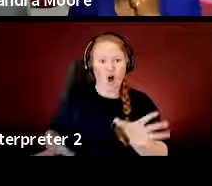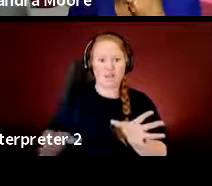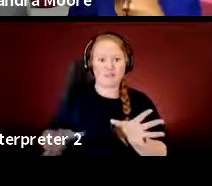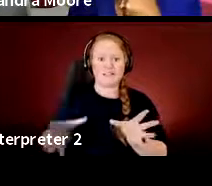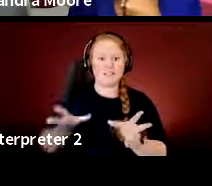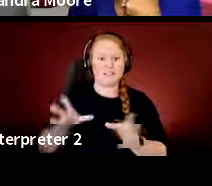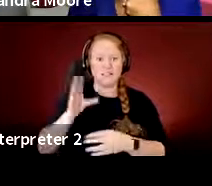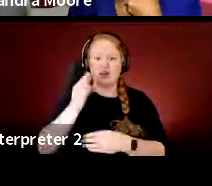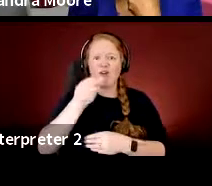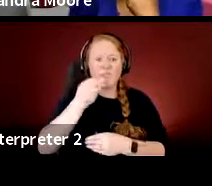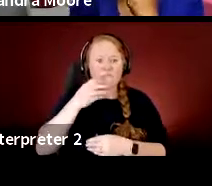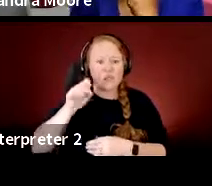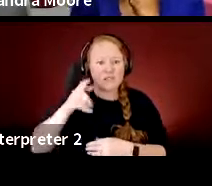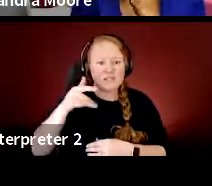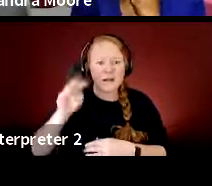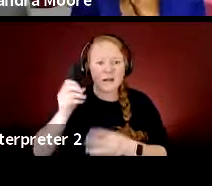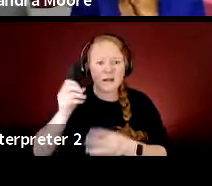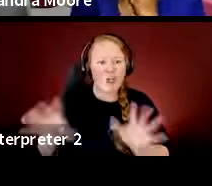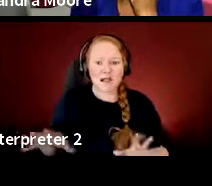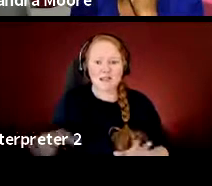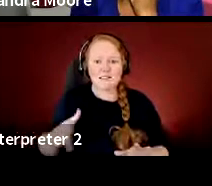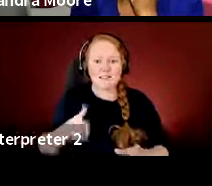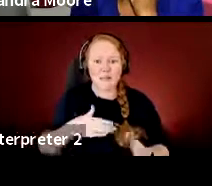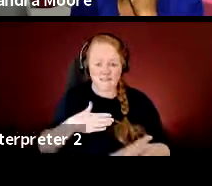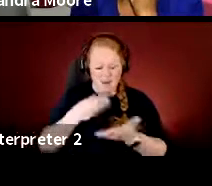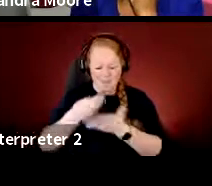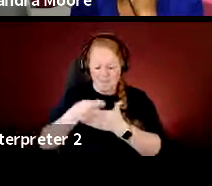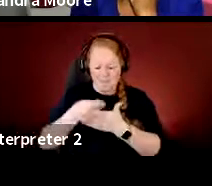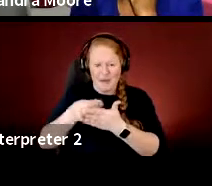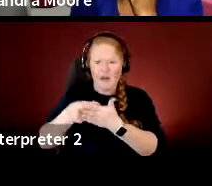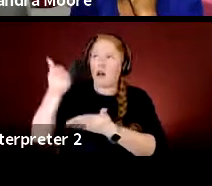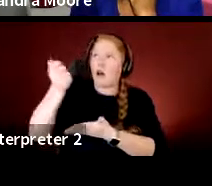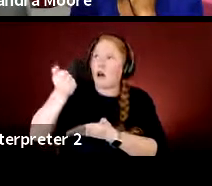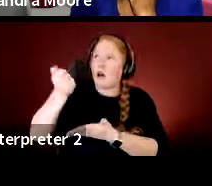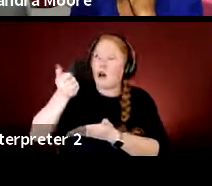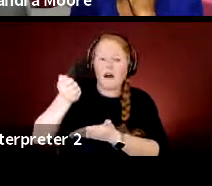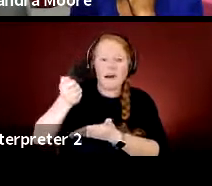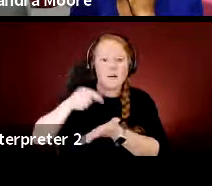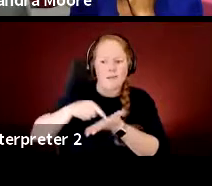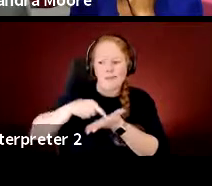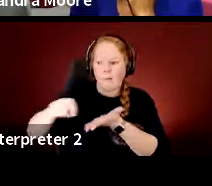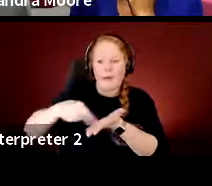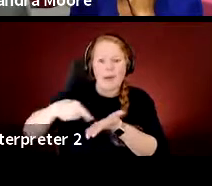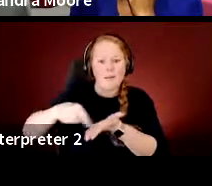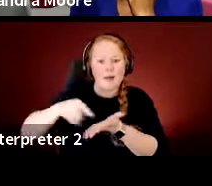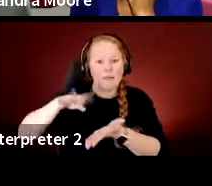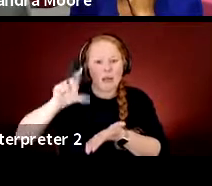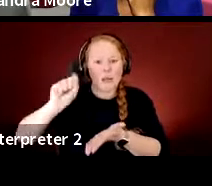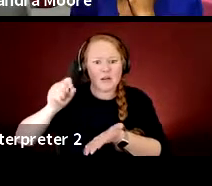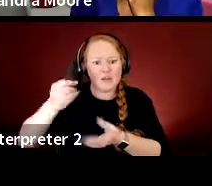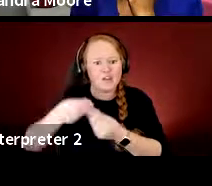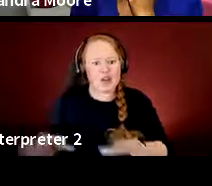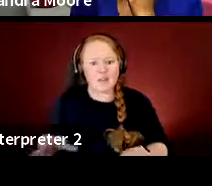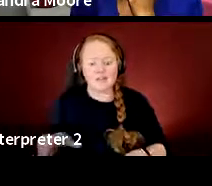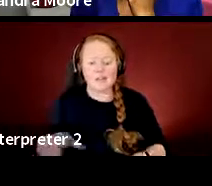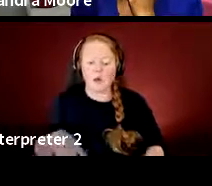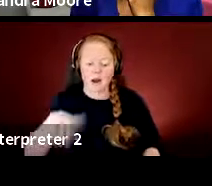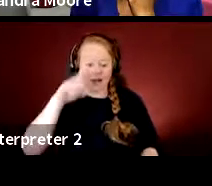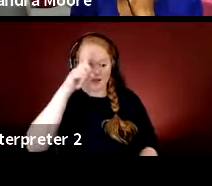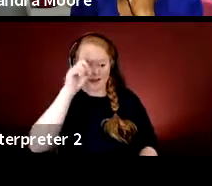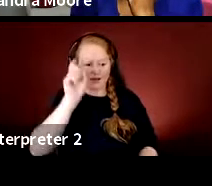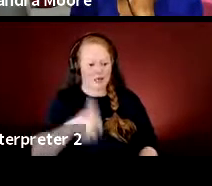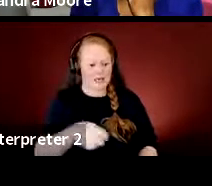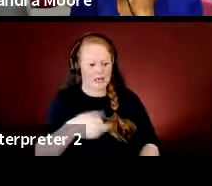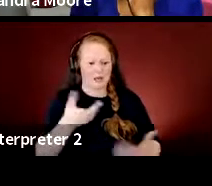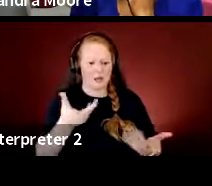do have coming in to pay my bills. And I think that a lot of the focus should be turned into